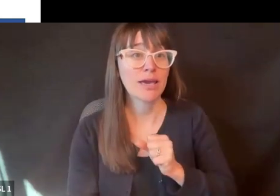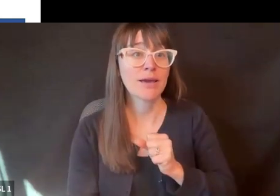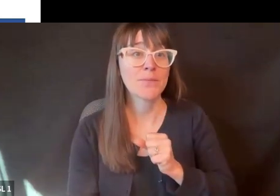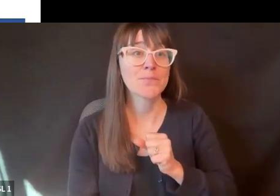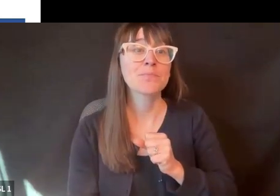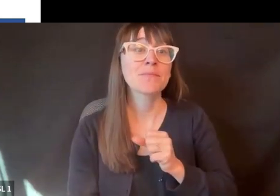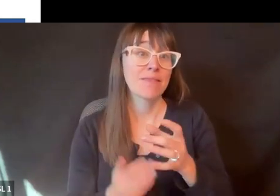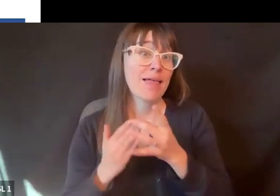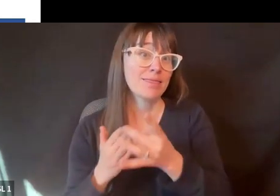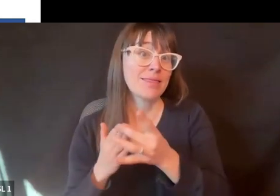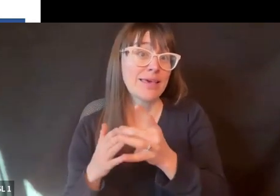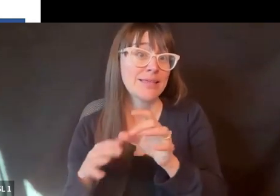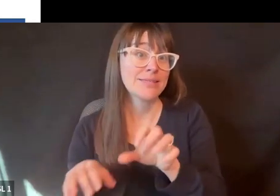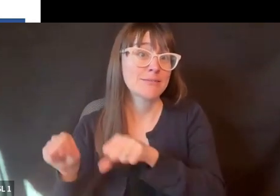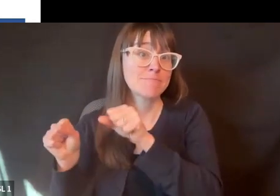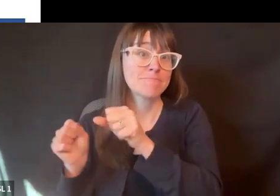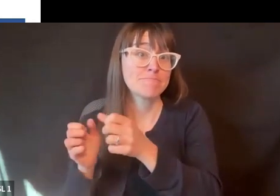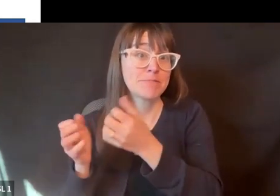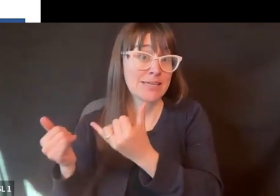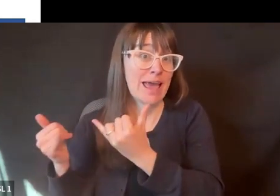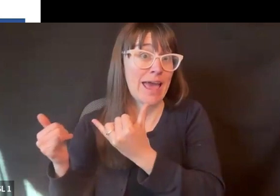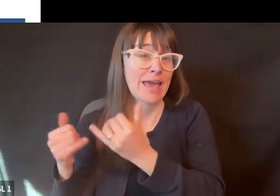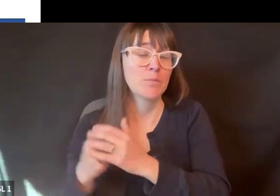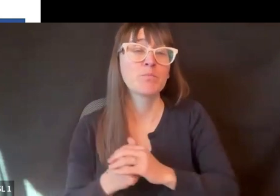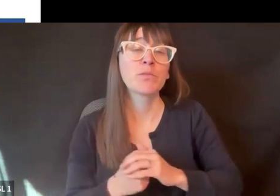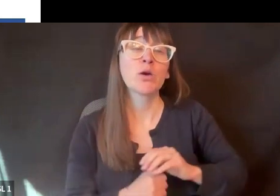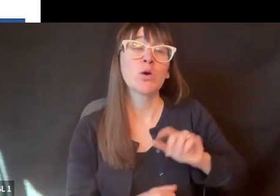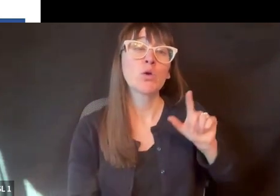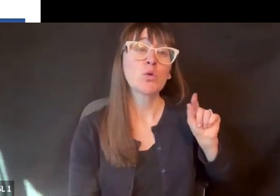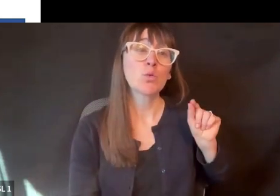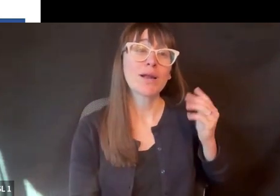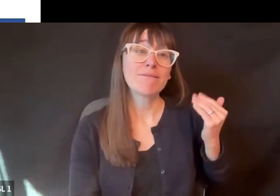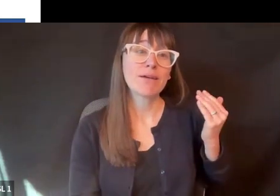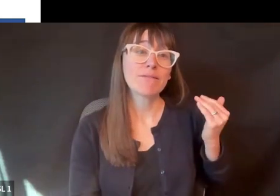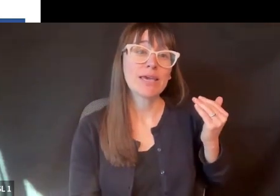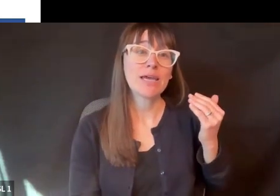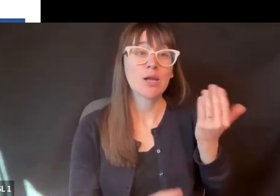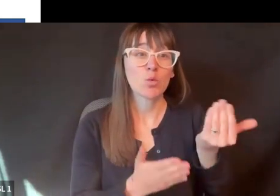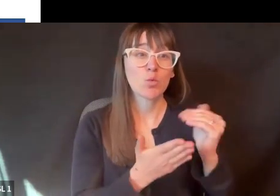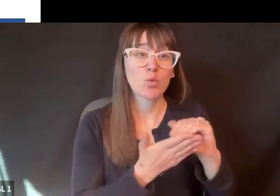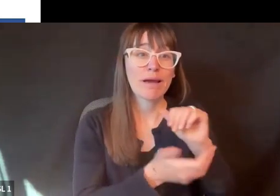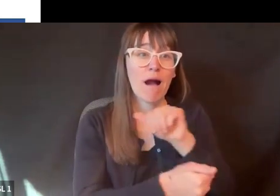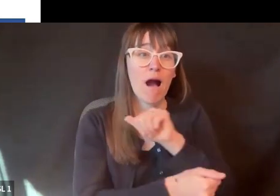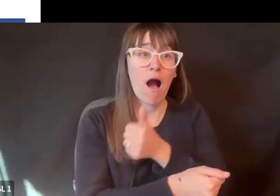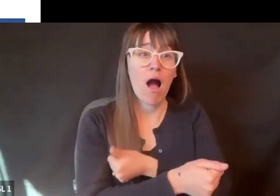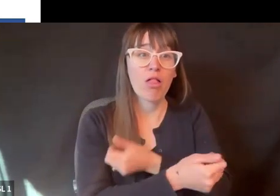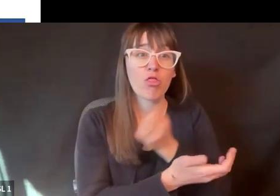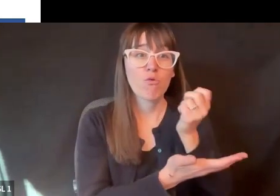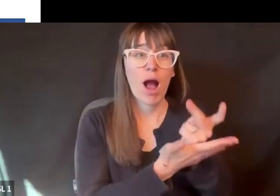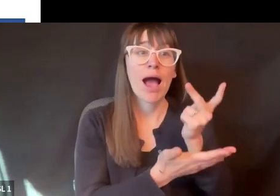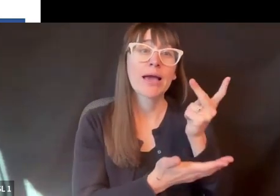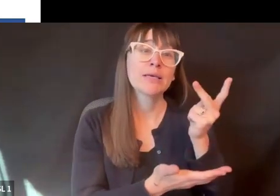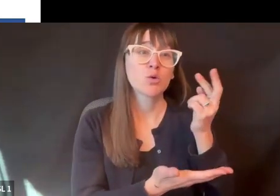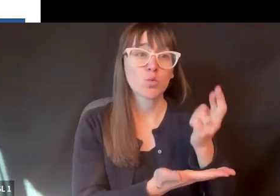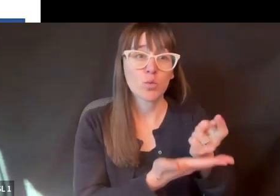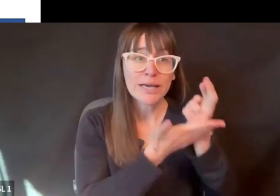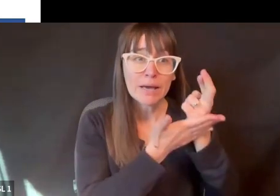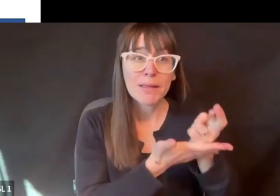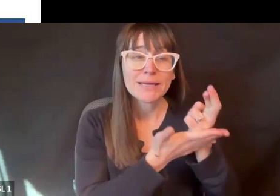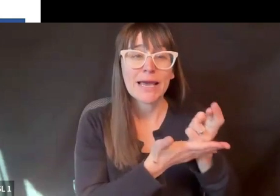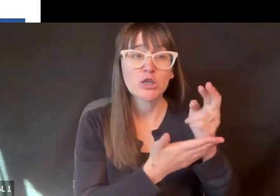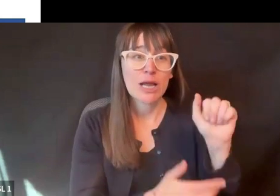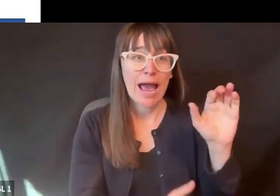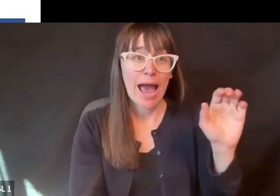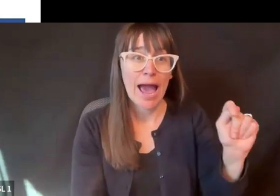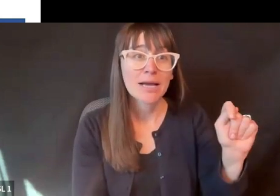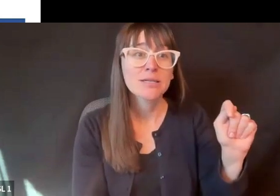is, which leads the initiative today. And then in 2015, we had the reauthorization of the Rehabilitation